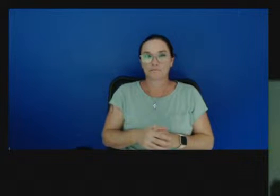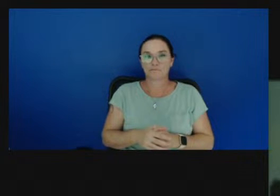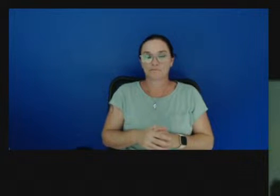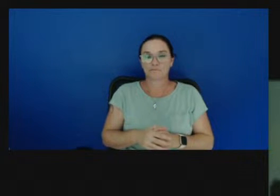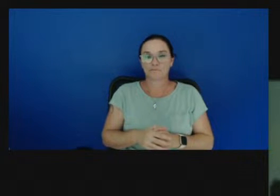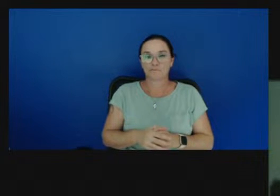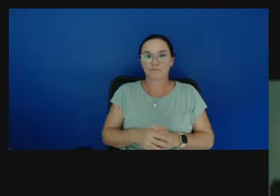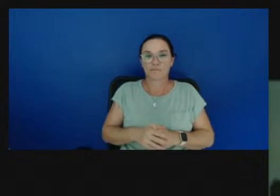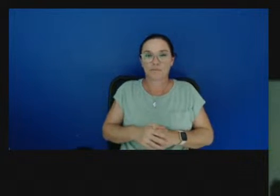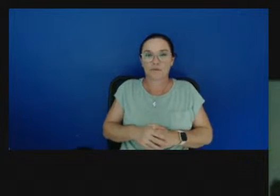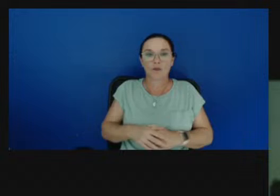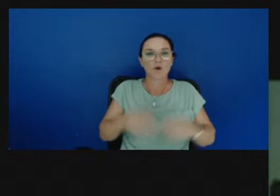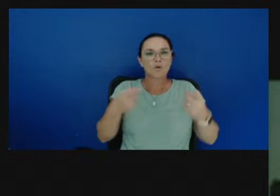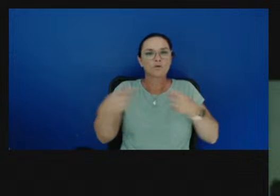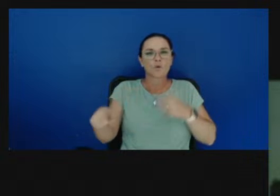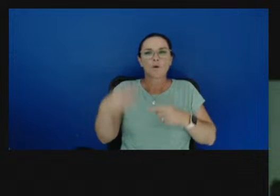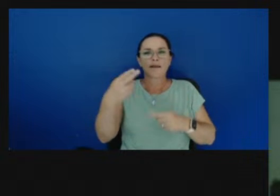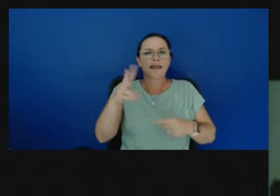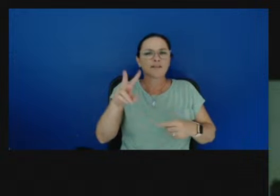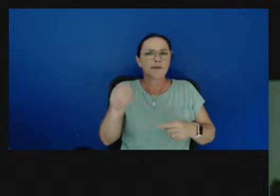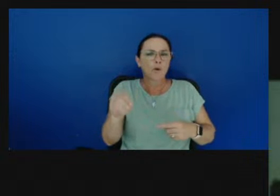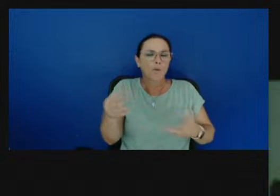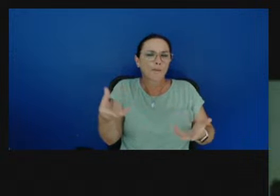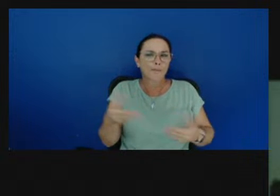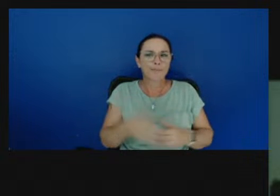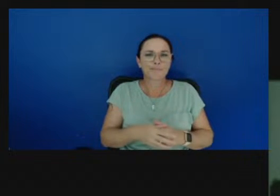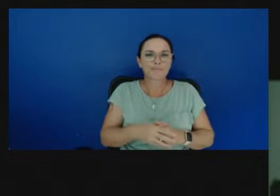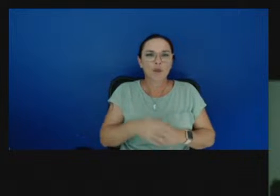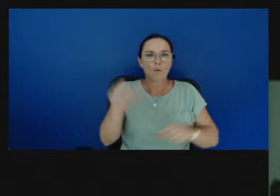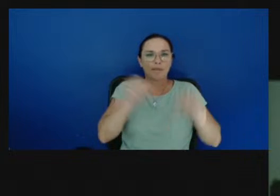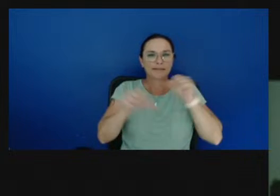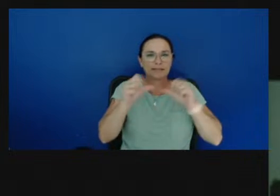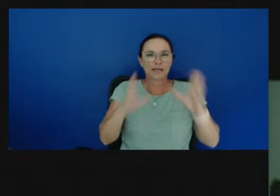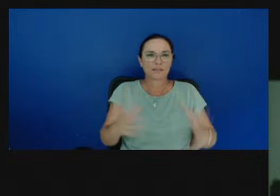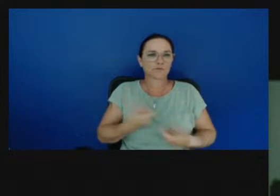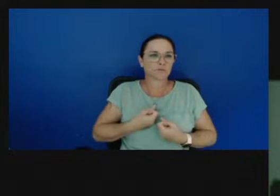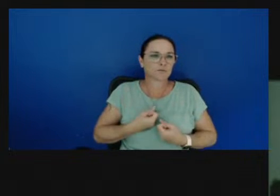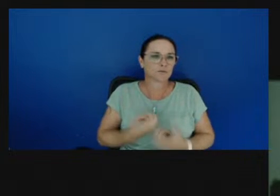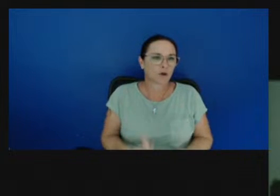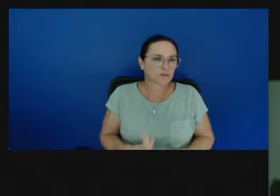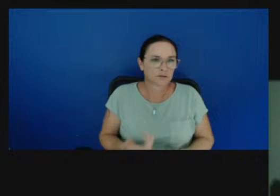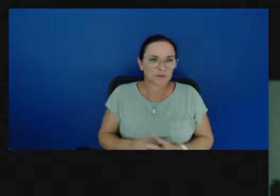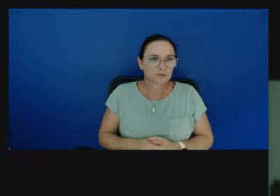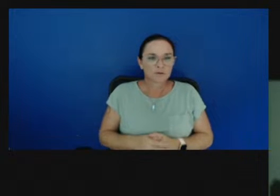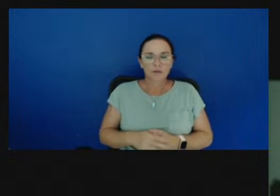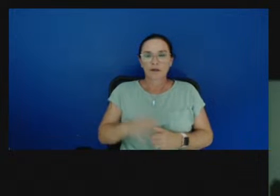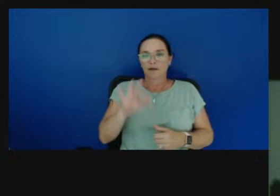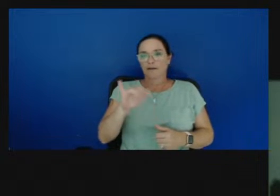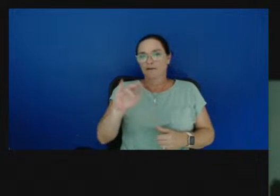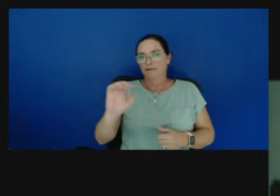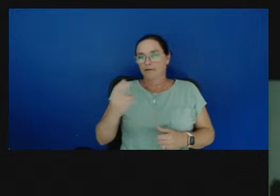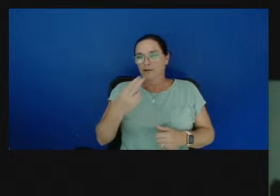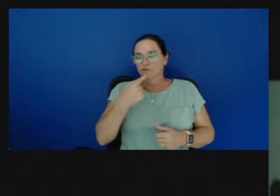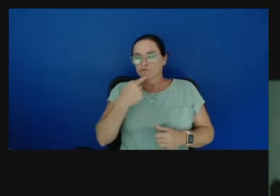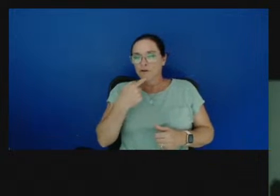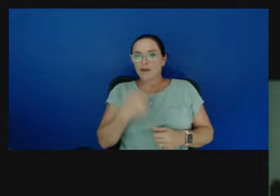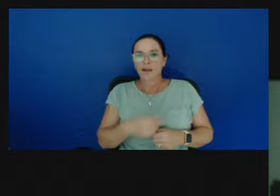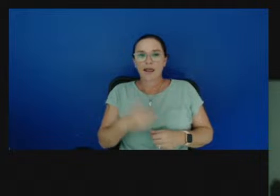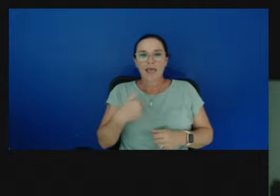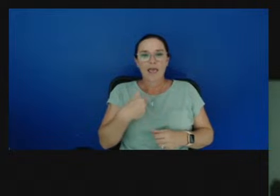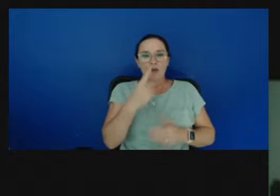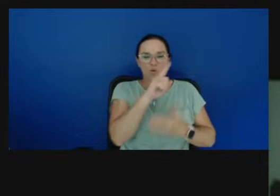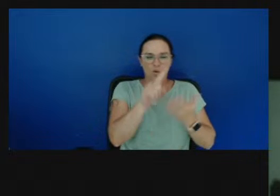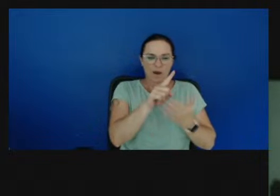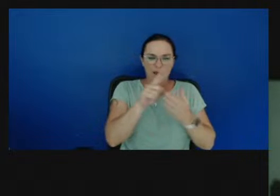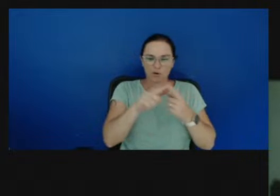But what was going on at HVO? Well, the scientists were exhausted. Roy Finch later said that he'd had only 1 to 5 hours